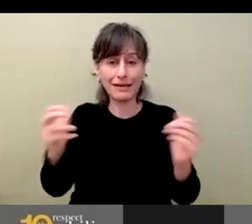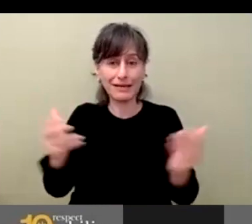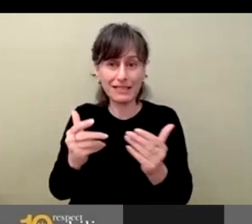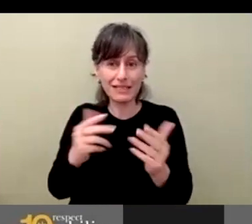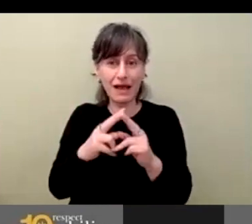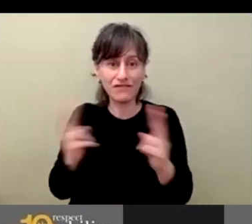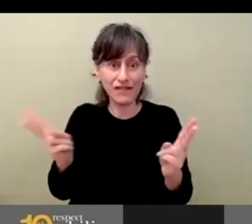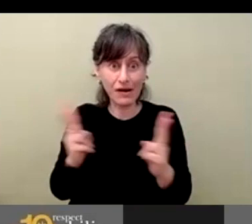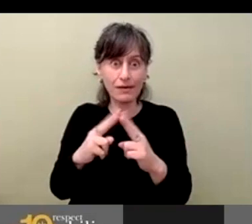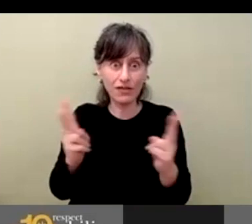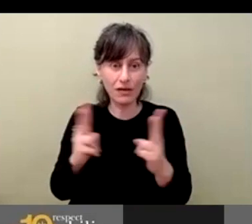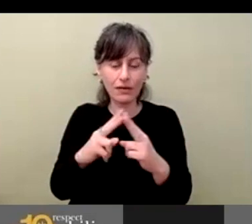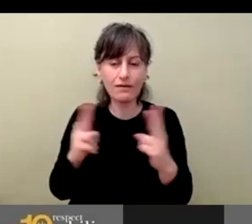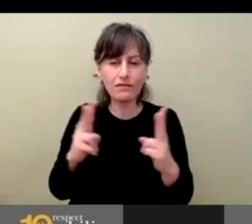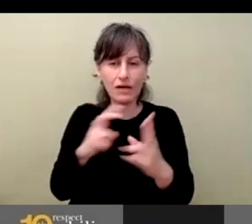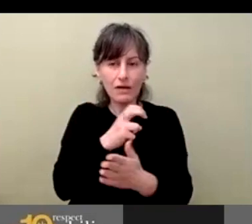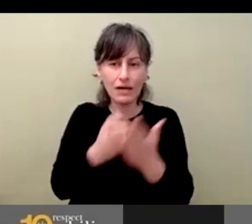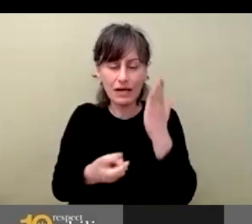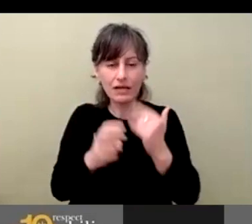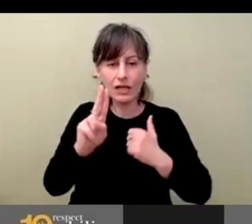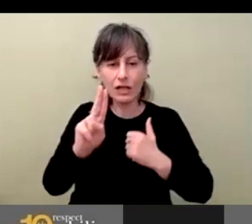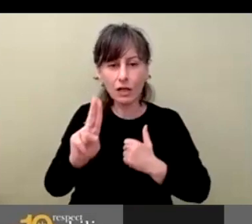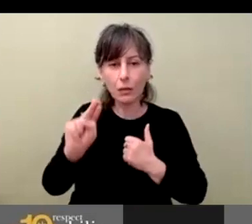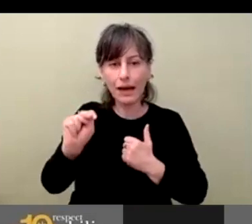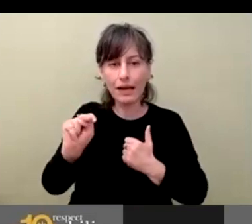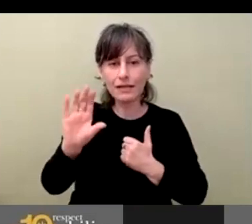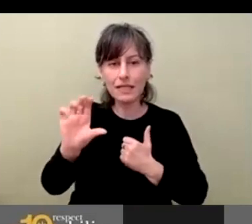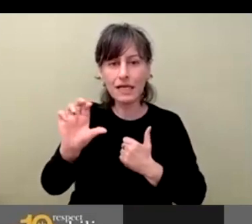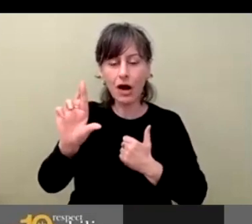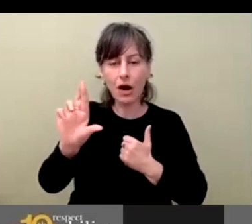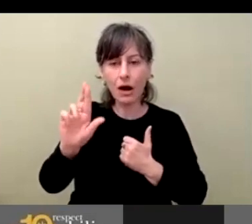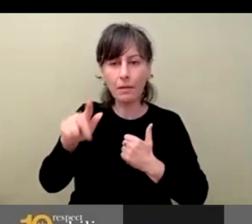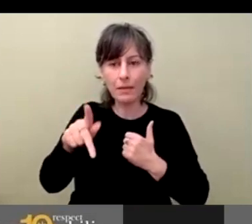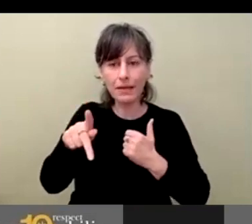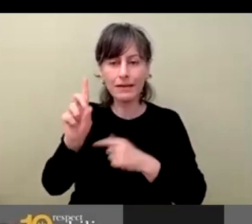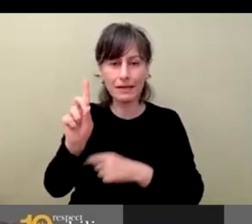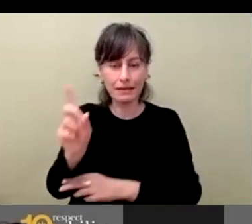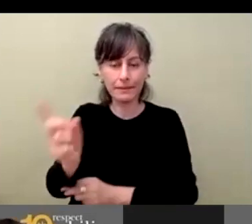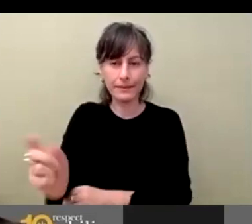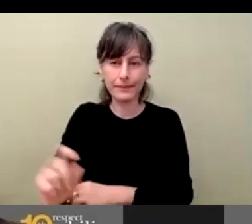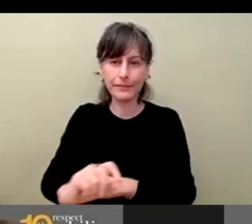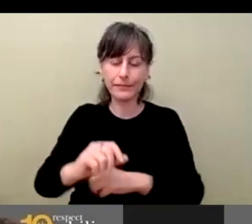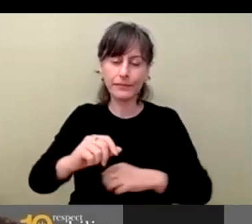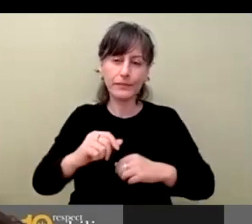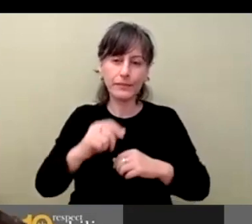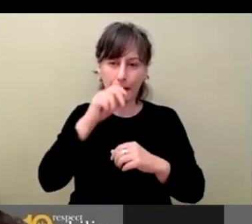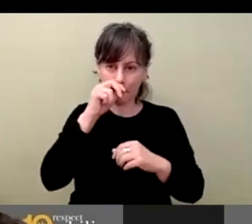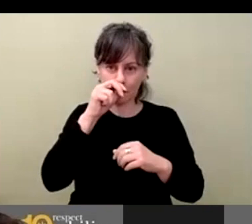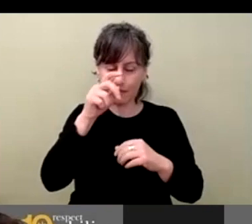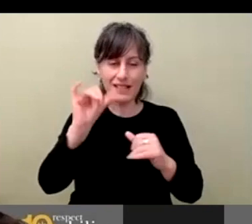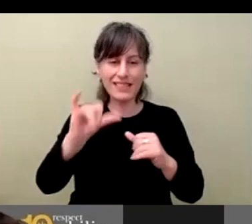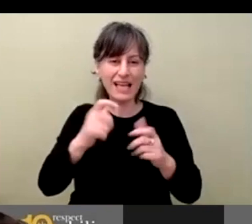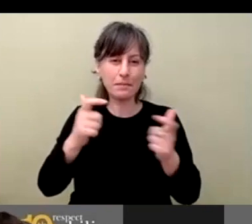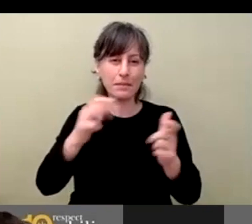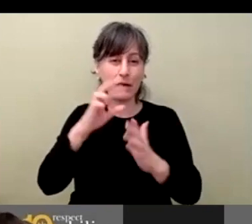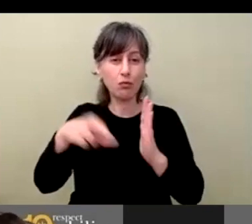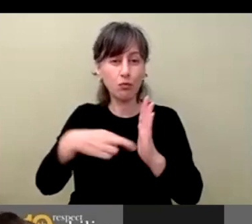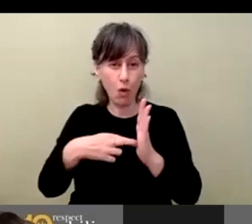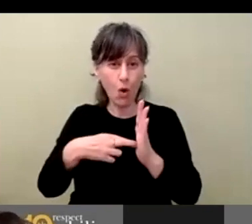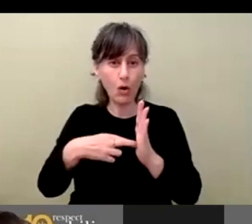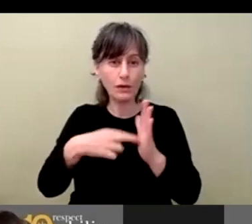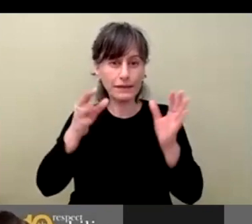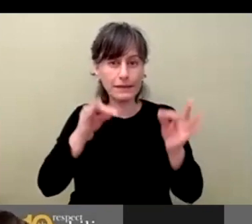into the UN CRPD. And so that will probably play the biggest role in where I go